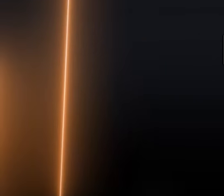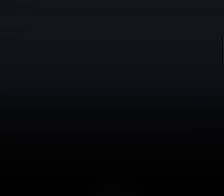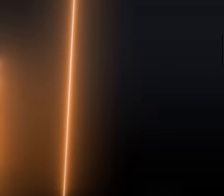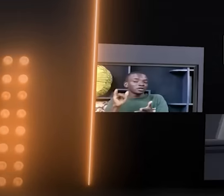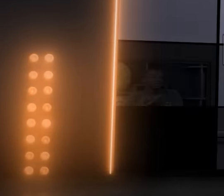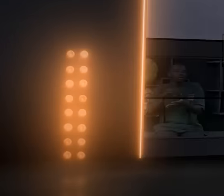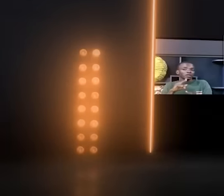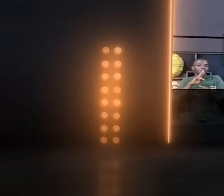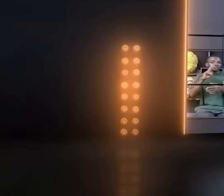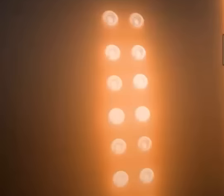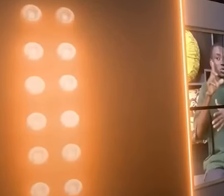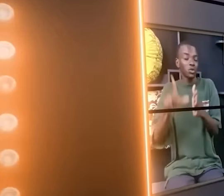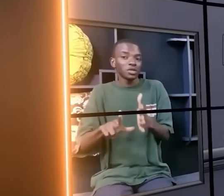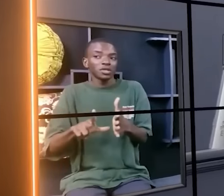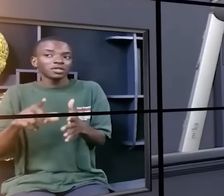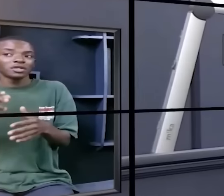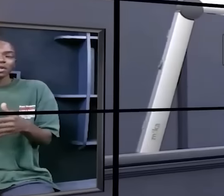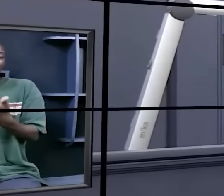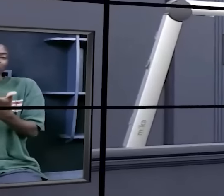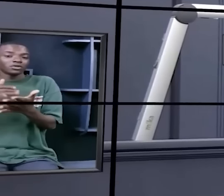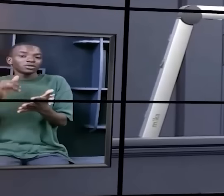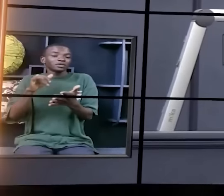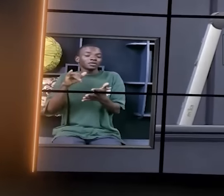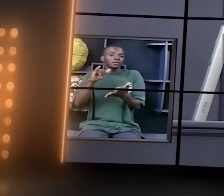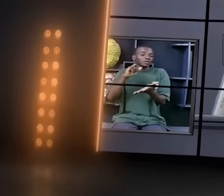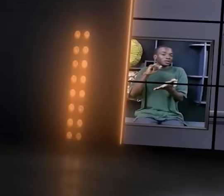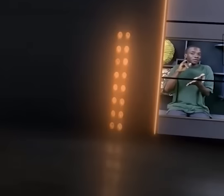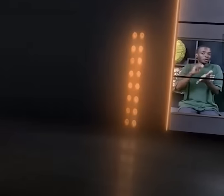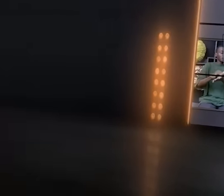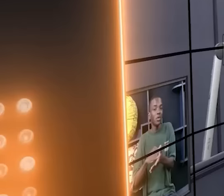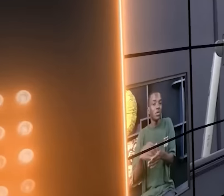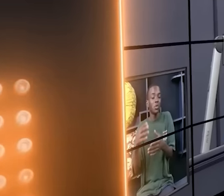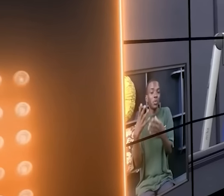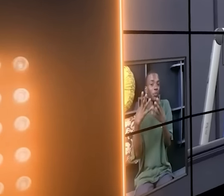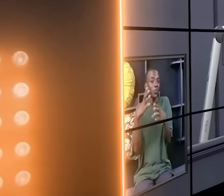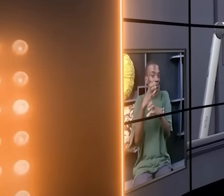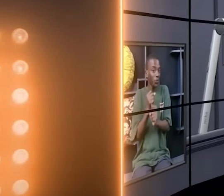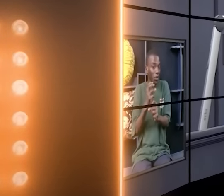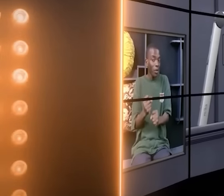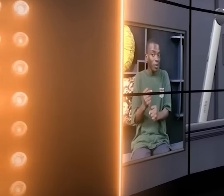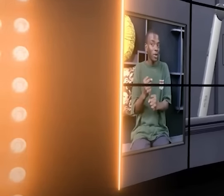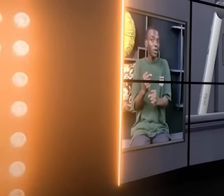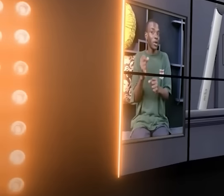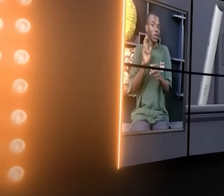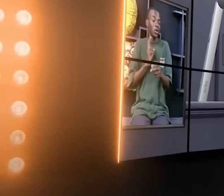We'll be right back.